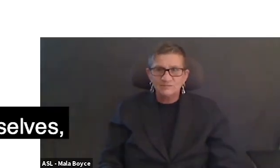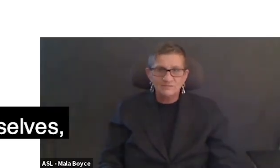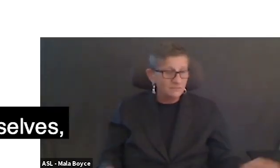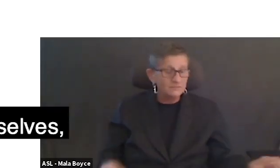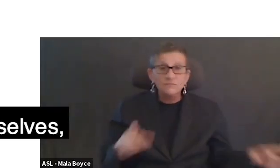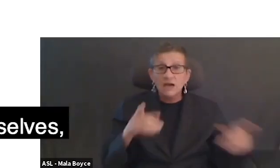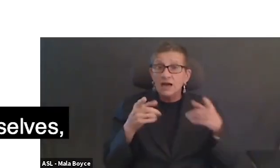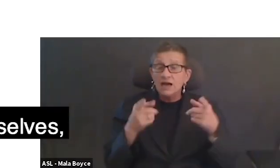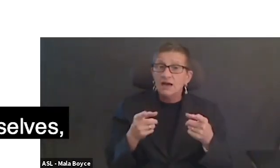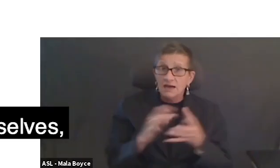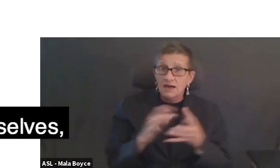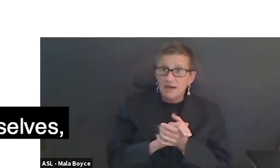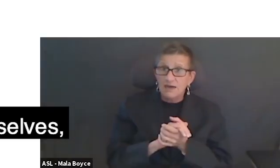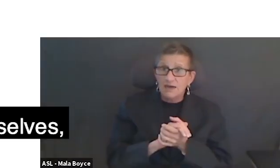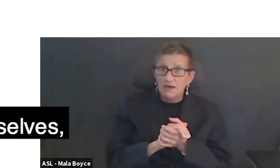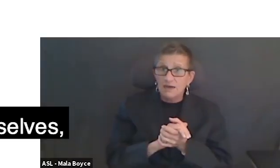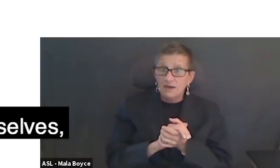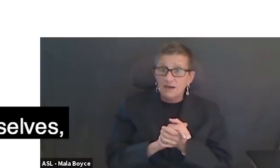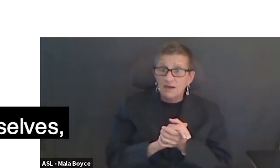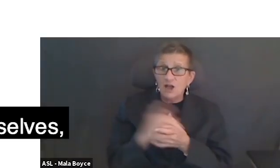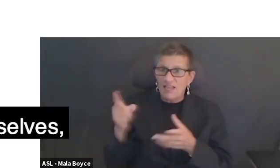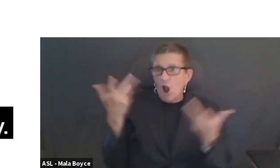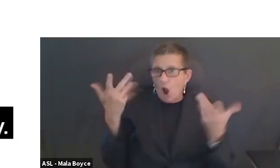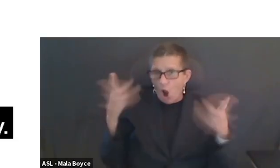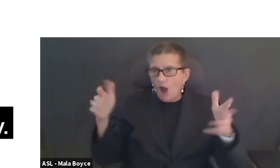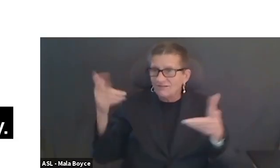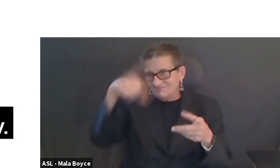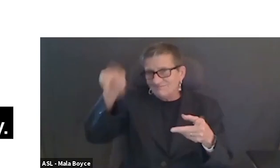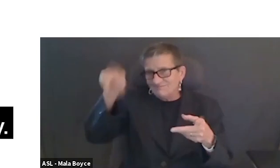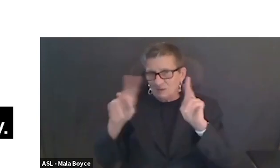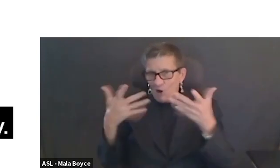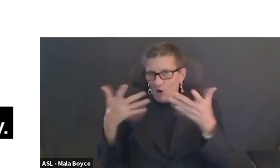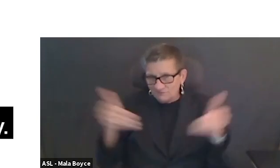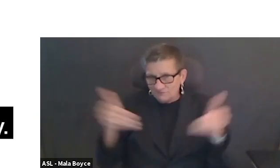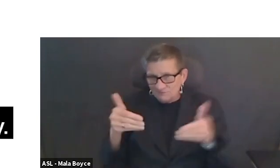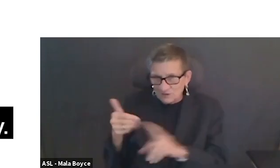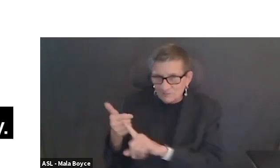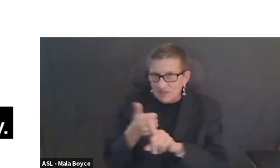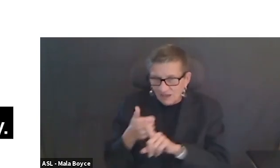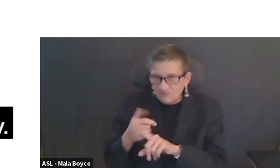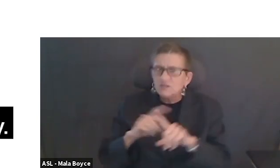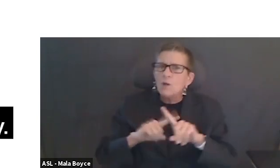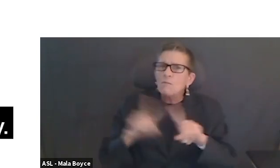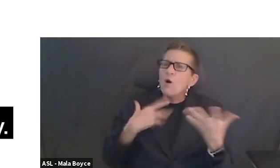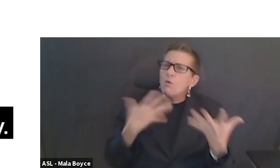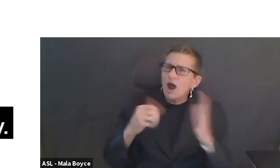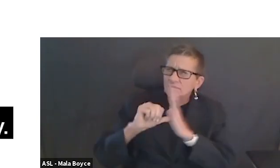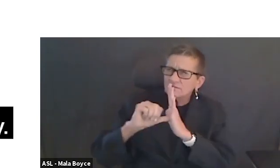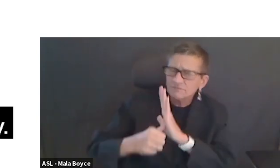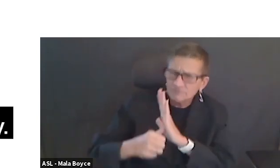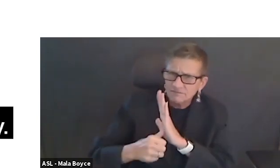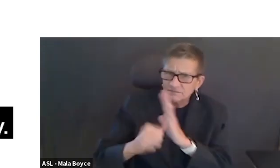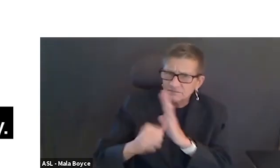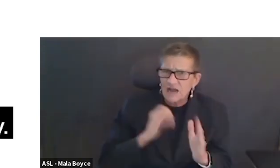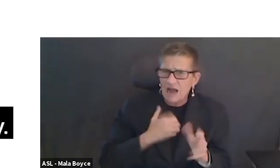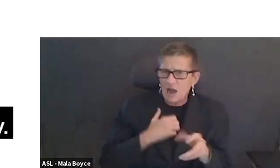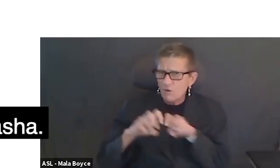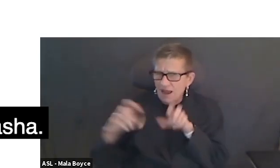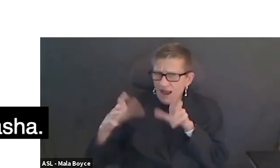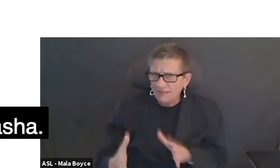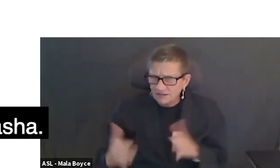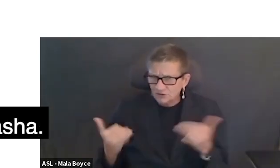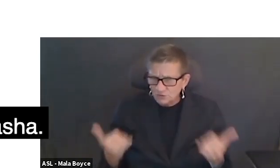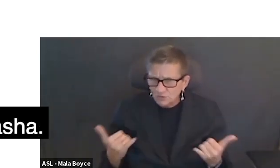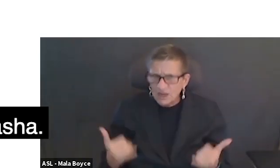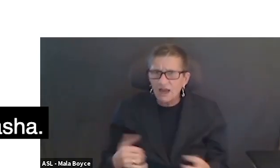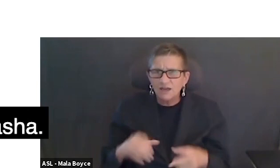So they've already introduced themselves, but I really wanted to emphasize our panelists today,